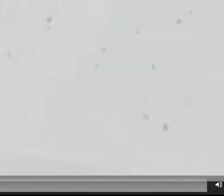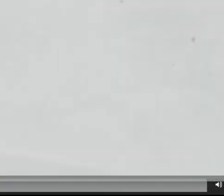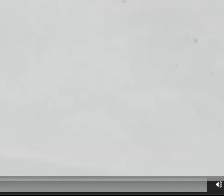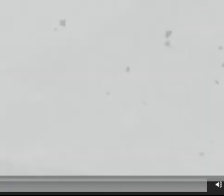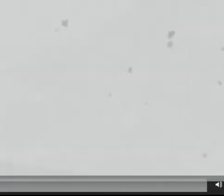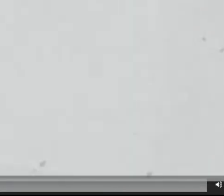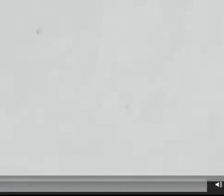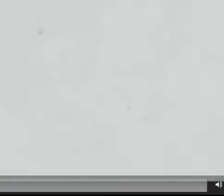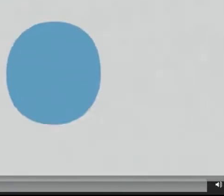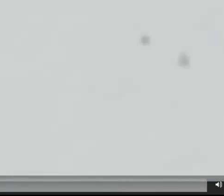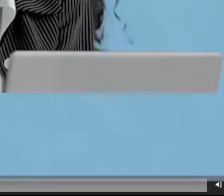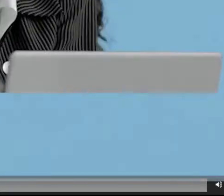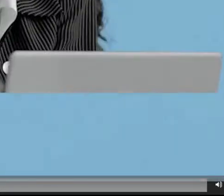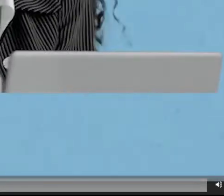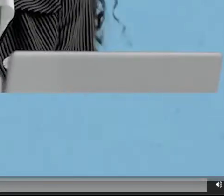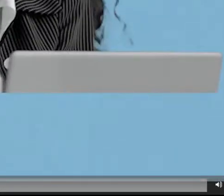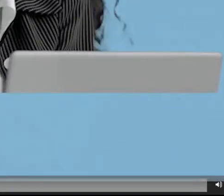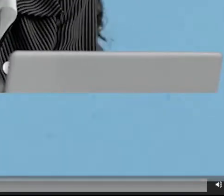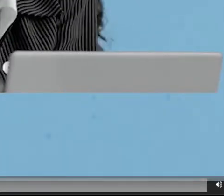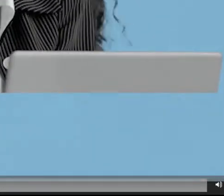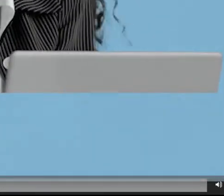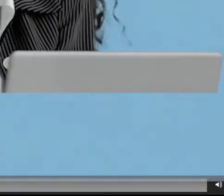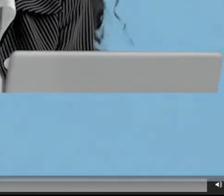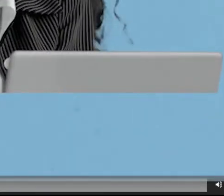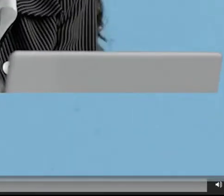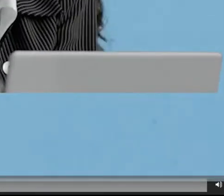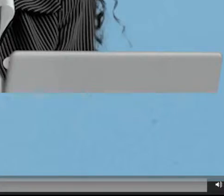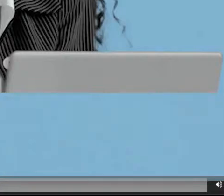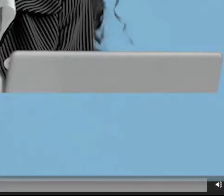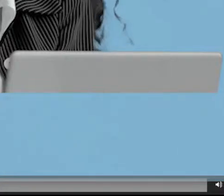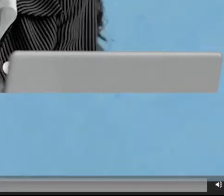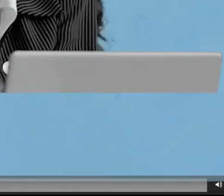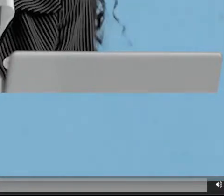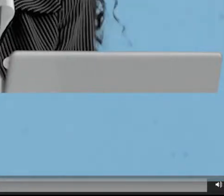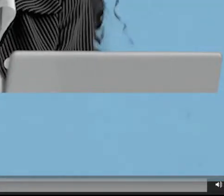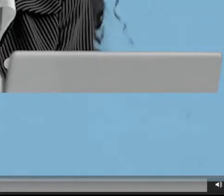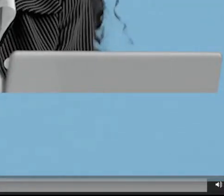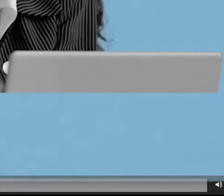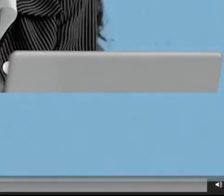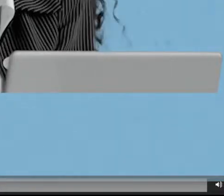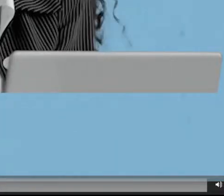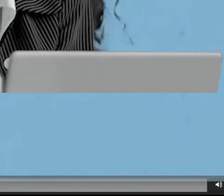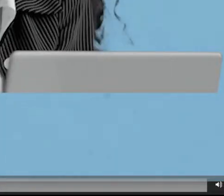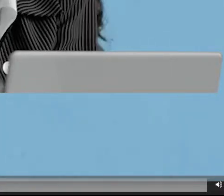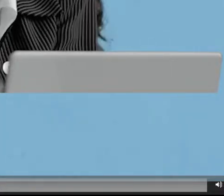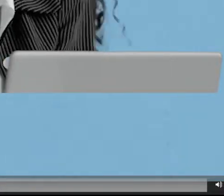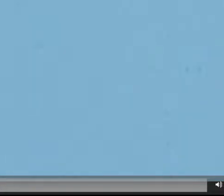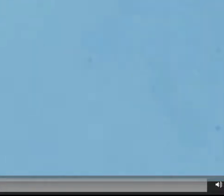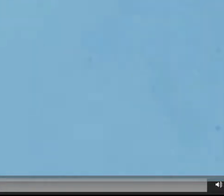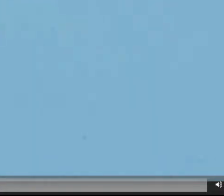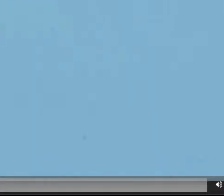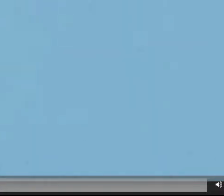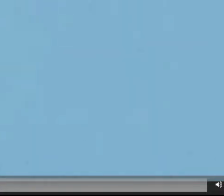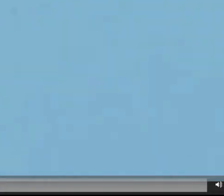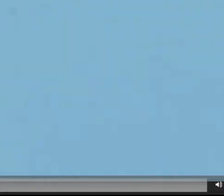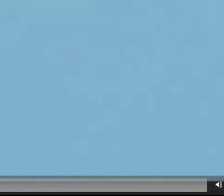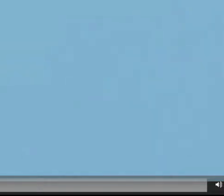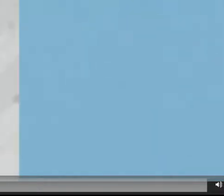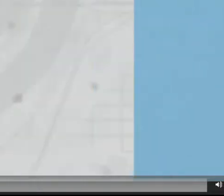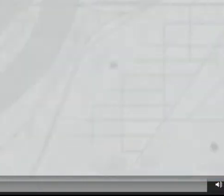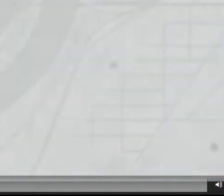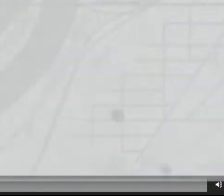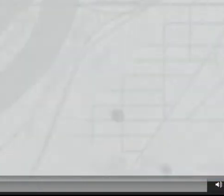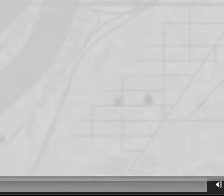to help determine your eligibility. Be sure to take your time and enter accurate information so we can process your claim as smoothly as